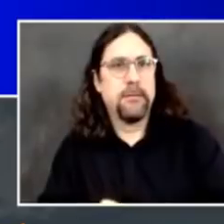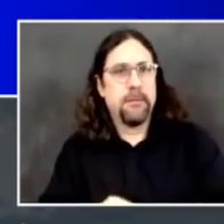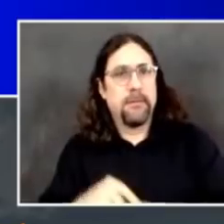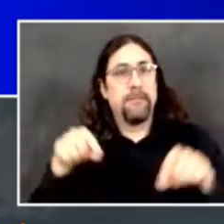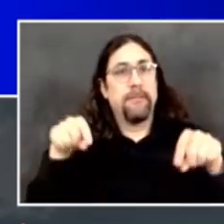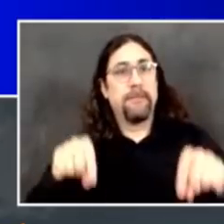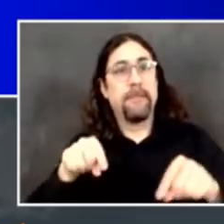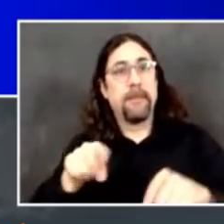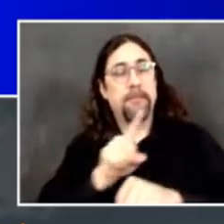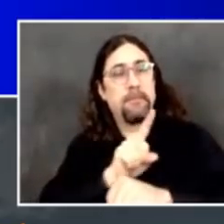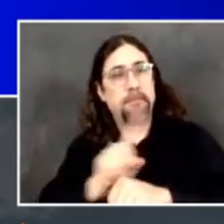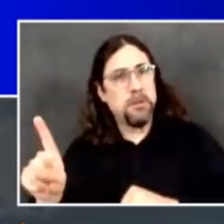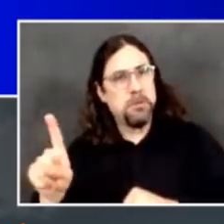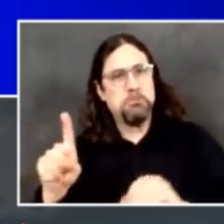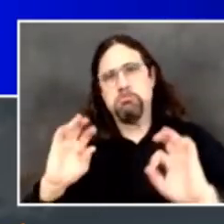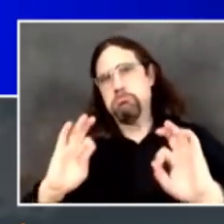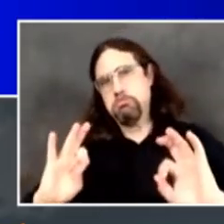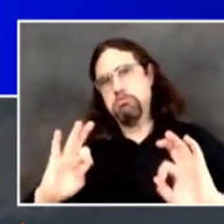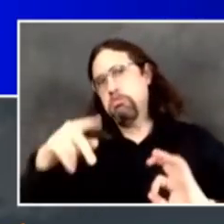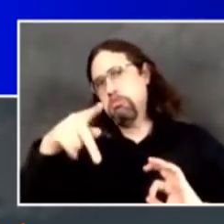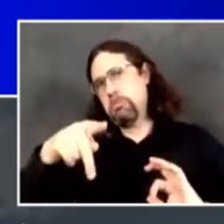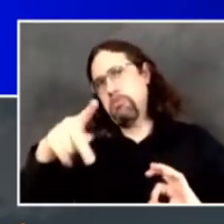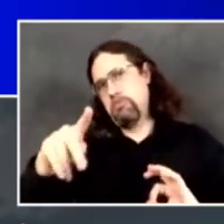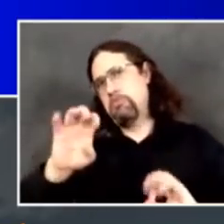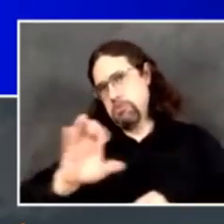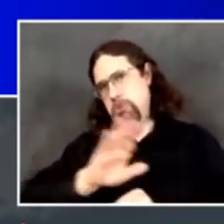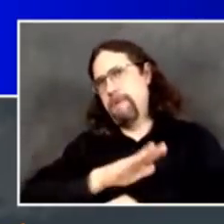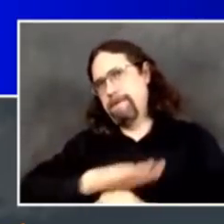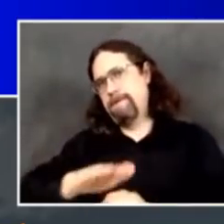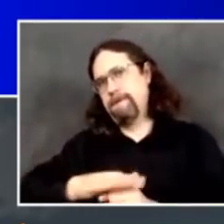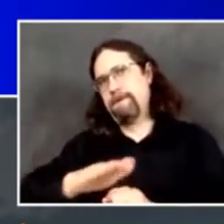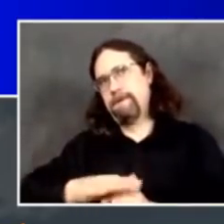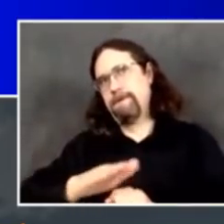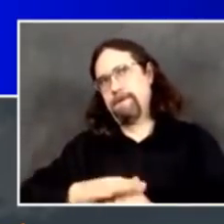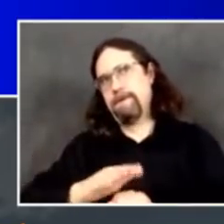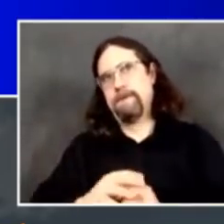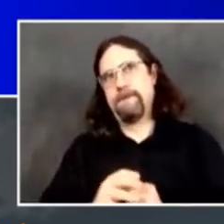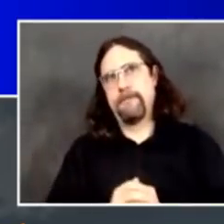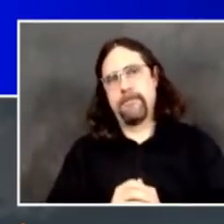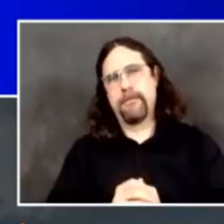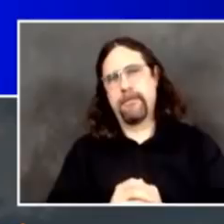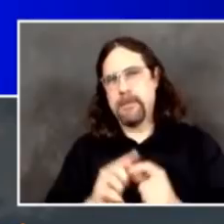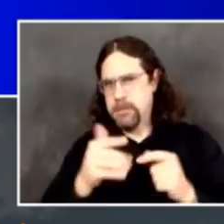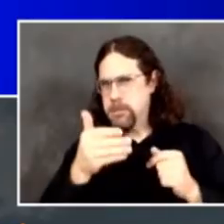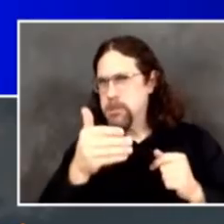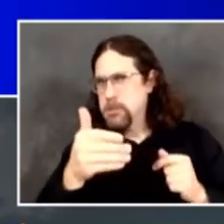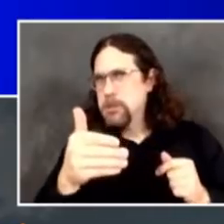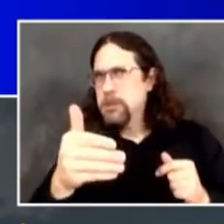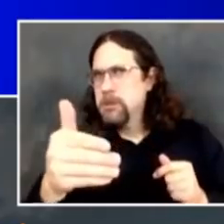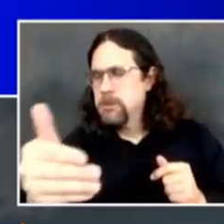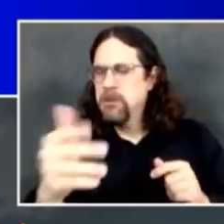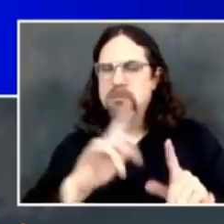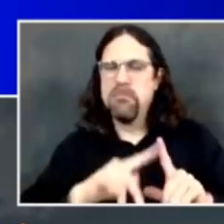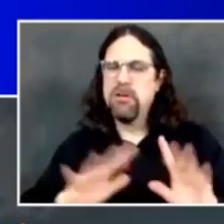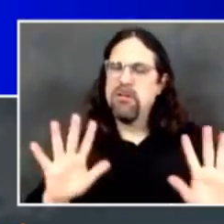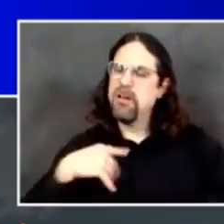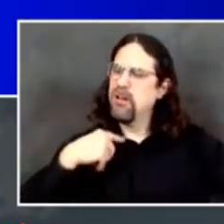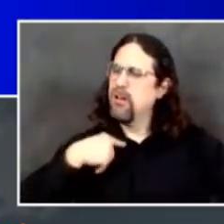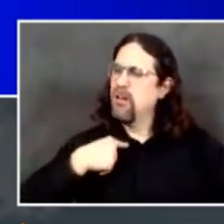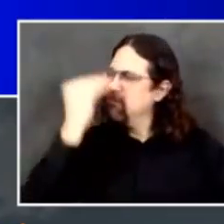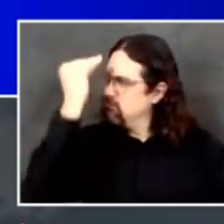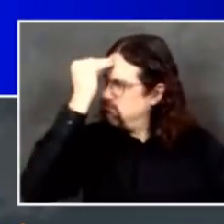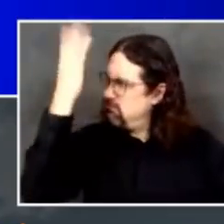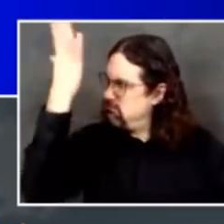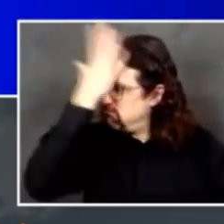something much better. I never want to see New York City in this situation again. I want New York City to protect itself going forward because we've